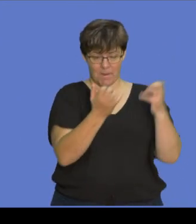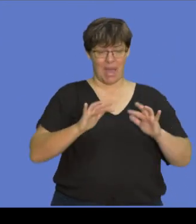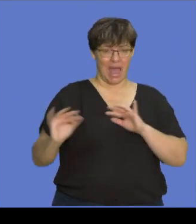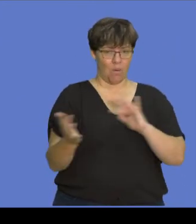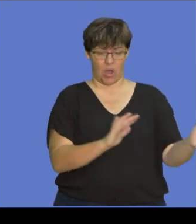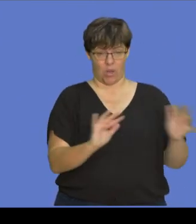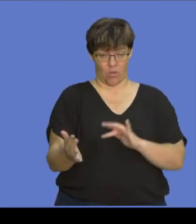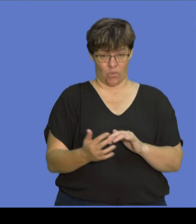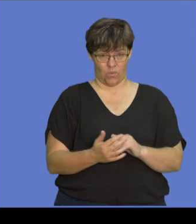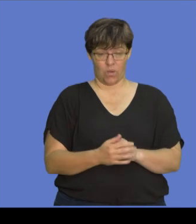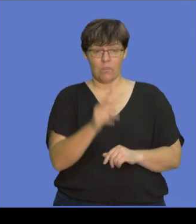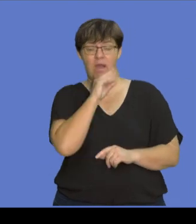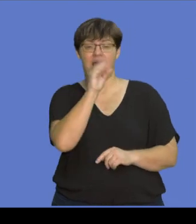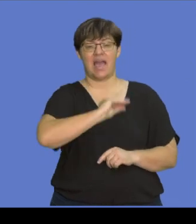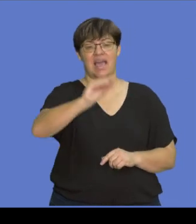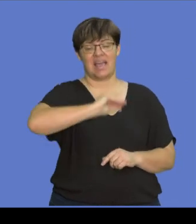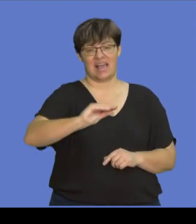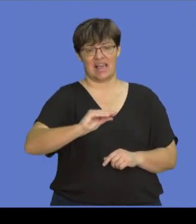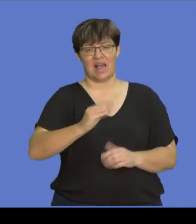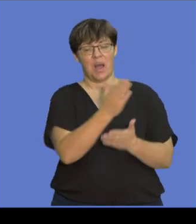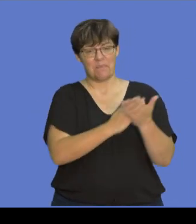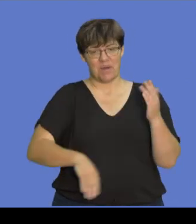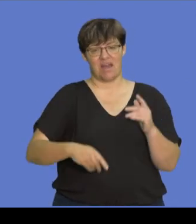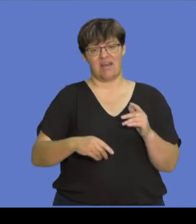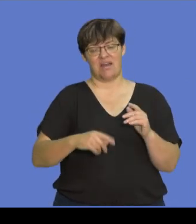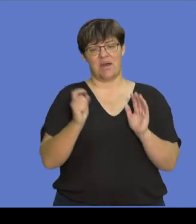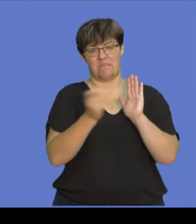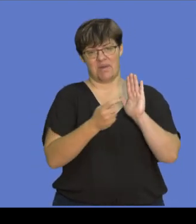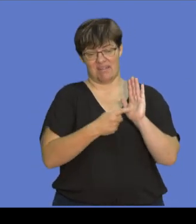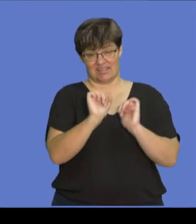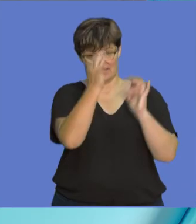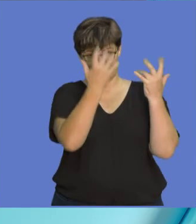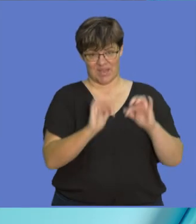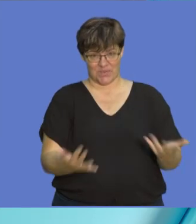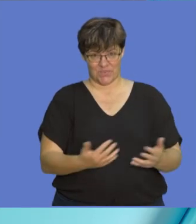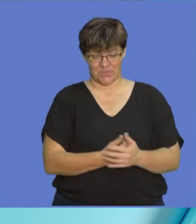because you will be allocated part marks for your calculations. Okay.